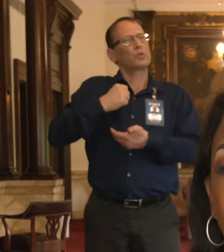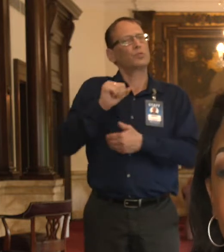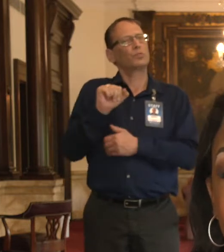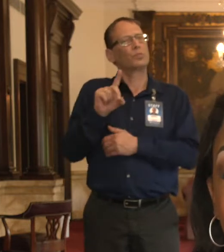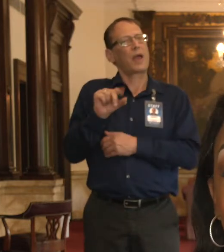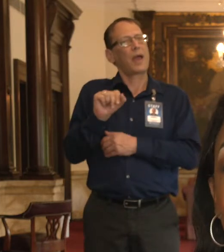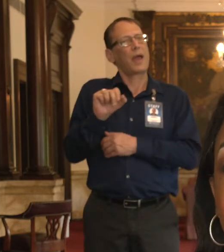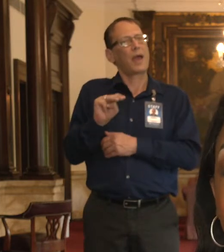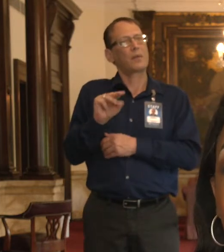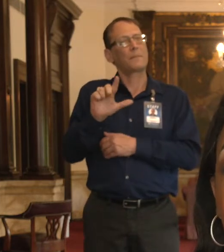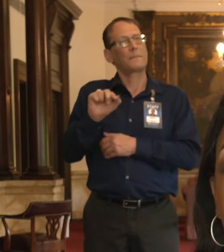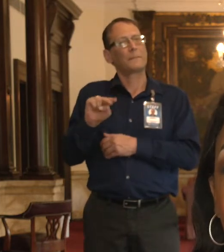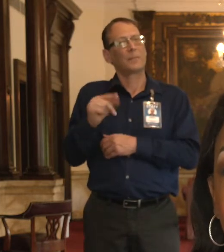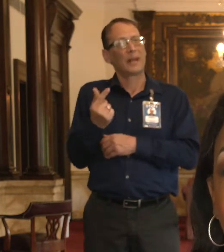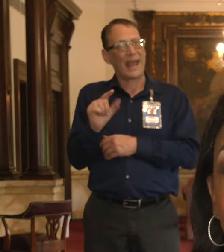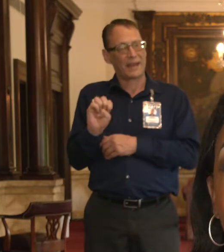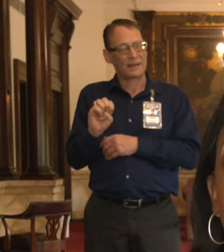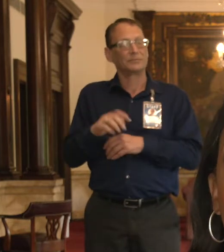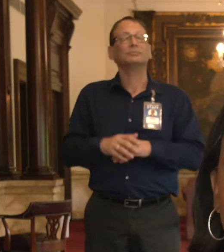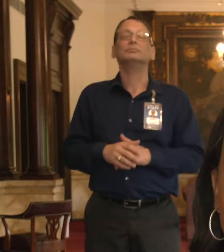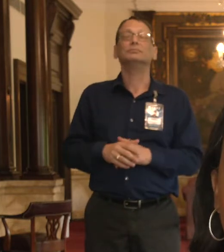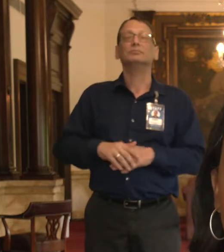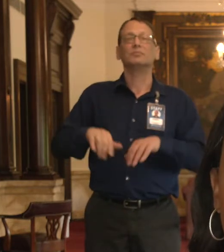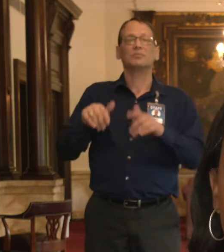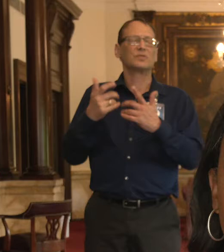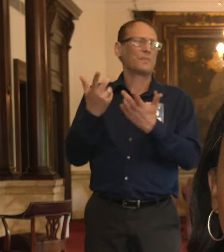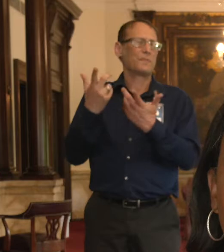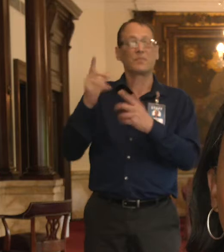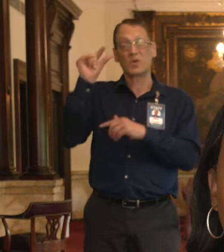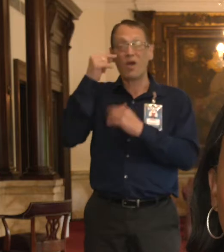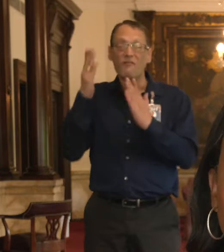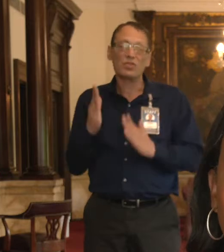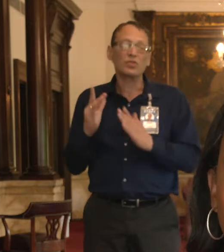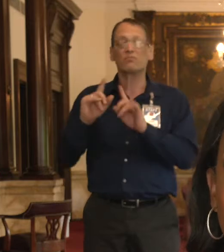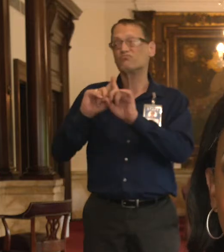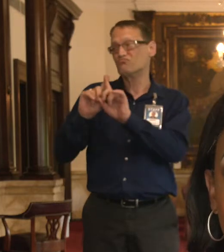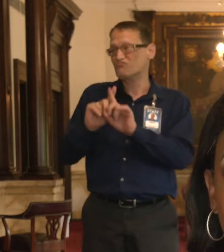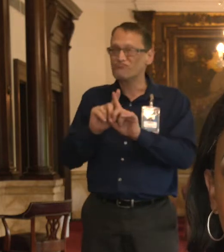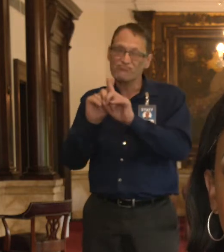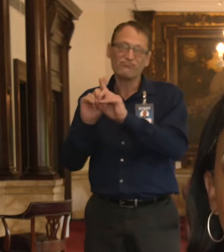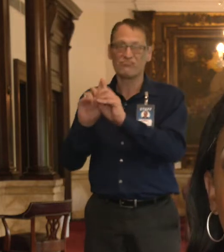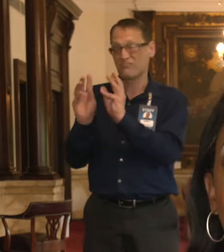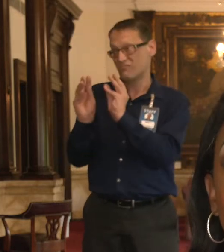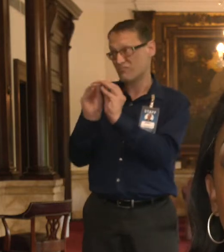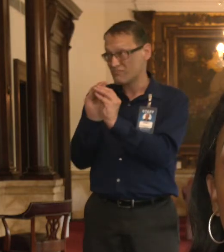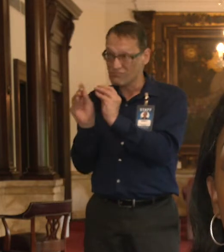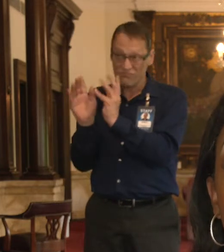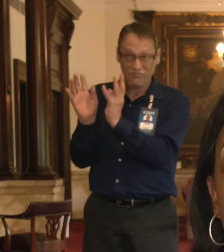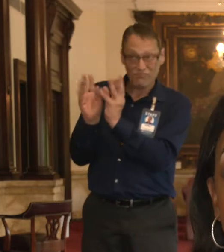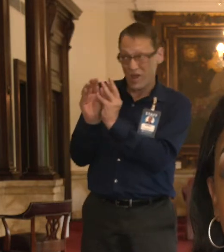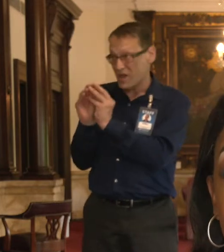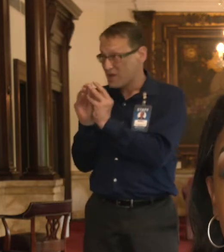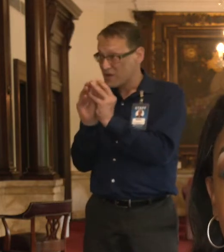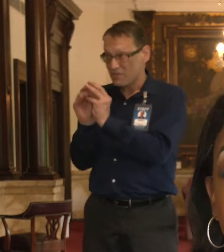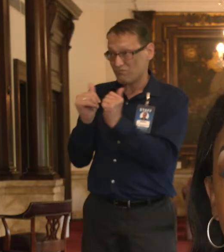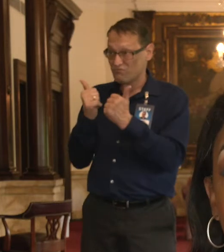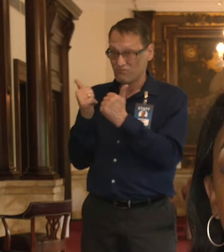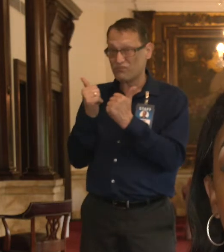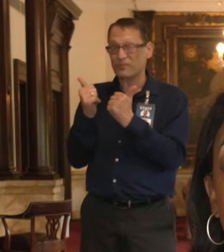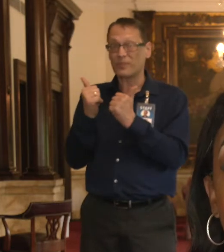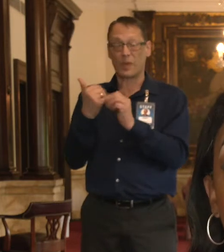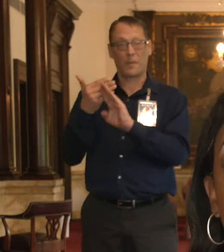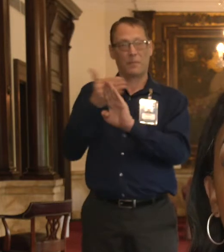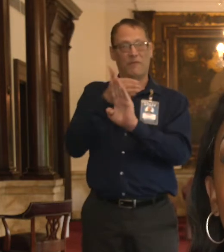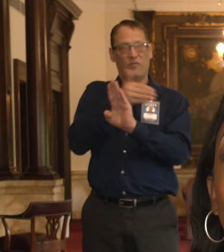Governor Parson, Lieutenant Governor Kehoe, and other state officials in the House and the Senate. As a former member of the Missouri House